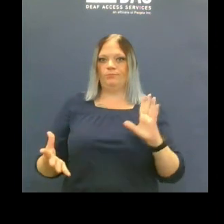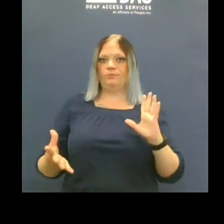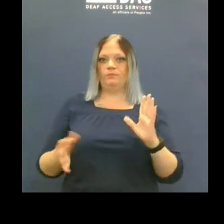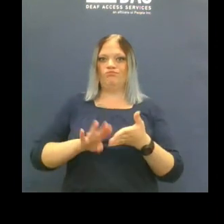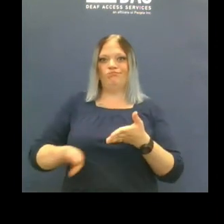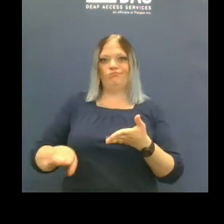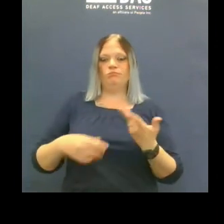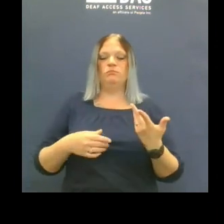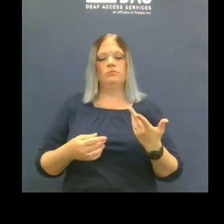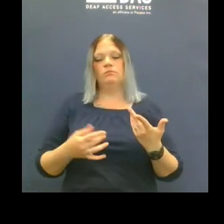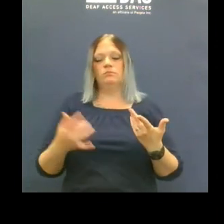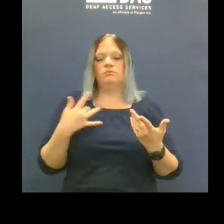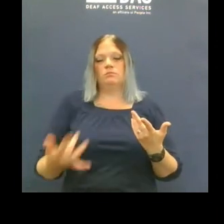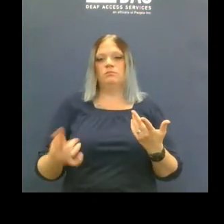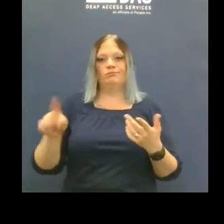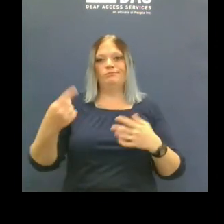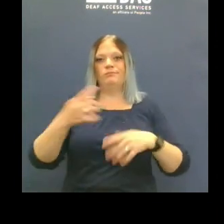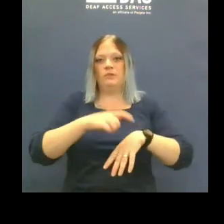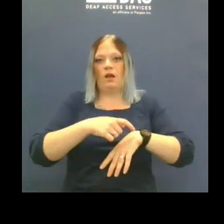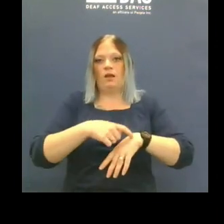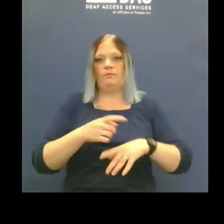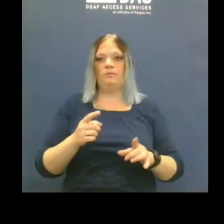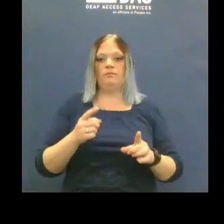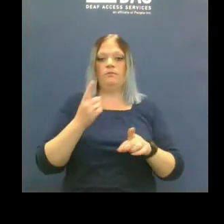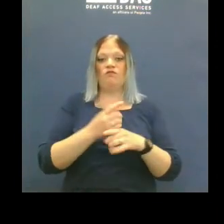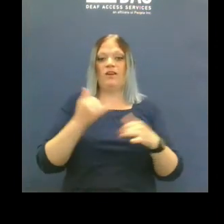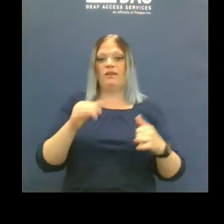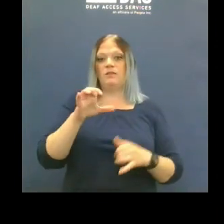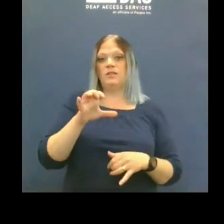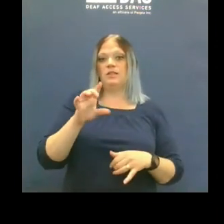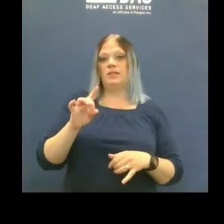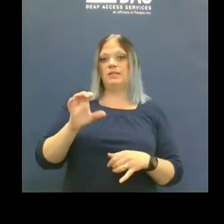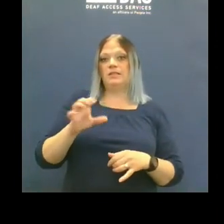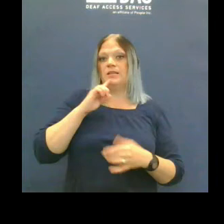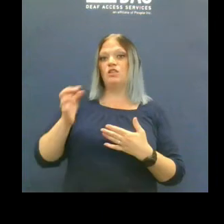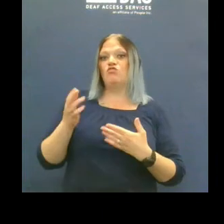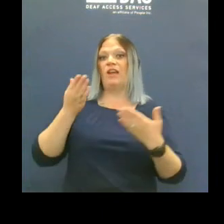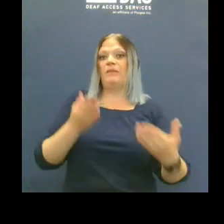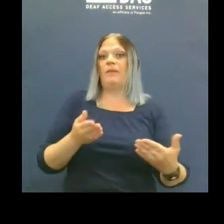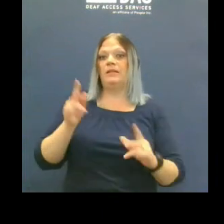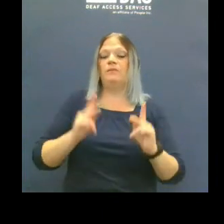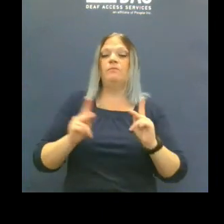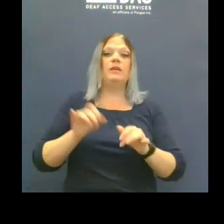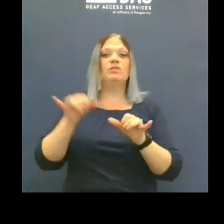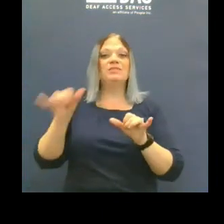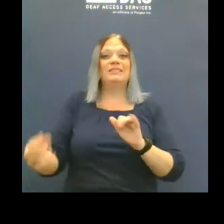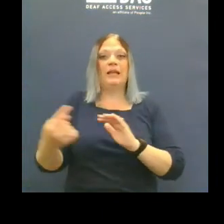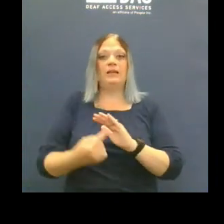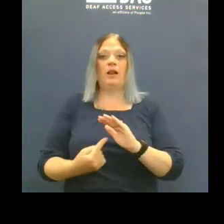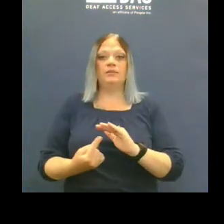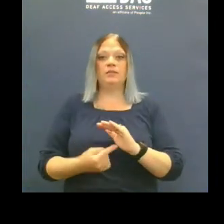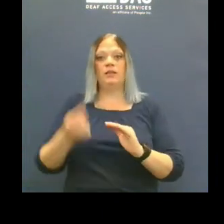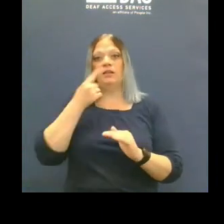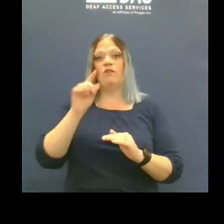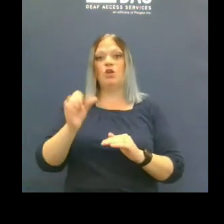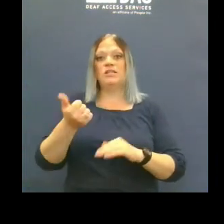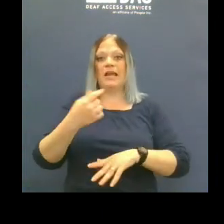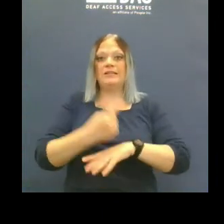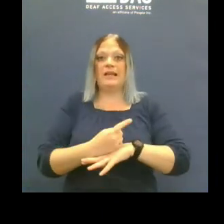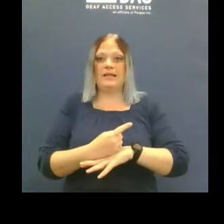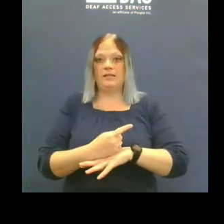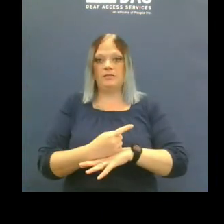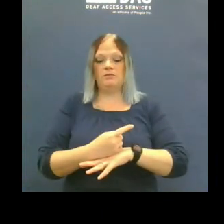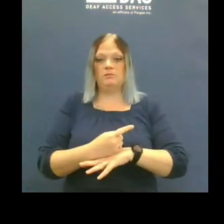a matter of time. Right now, the Centers for Disease Control and Prevention is recommending that people remain in isolation for 10